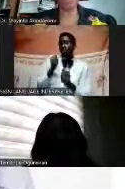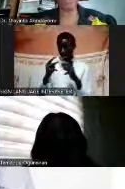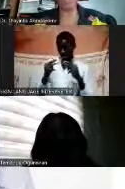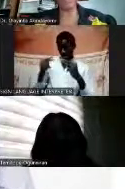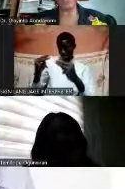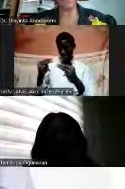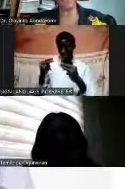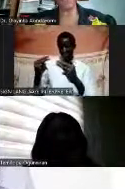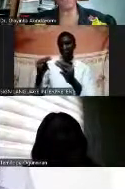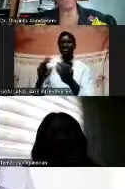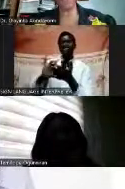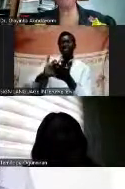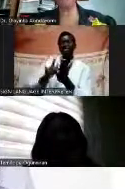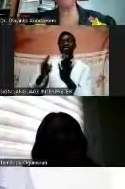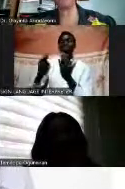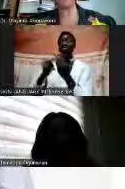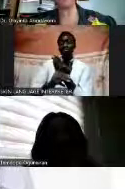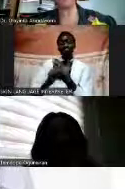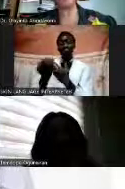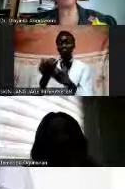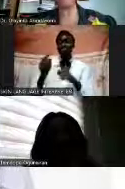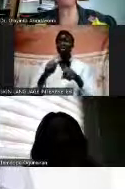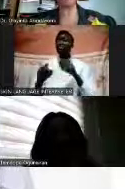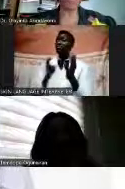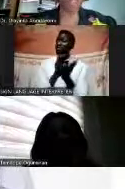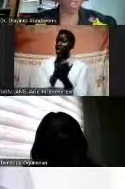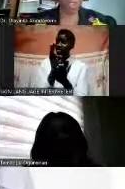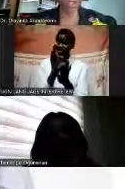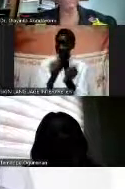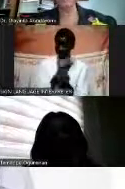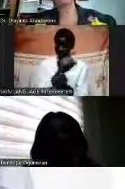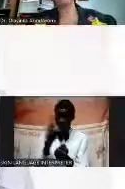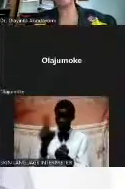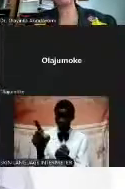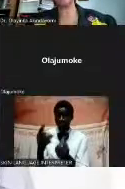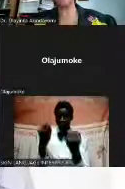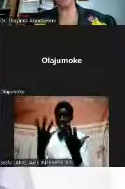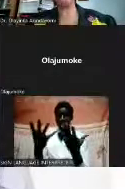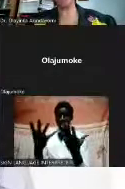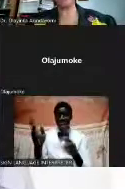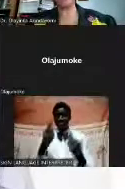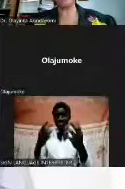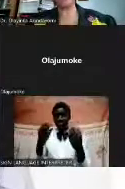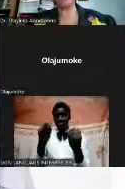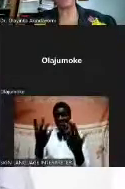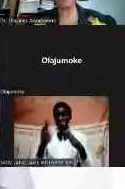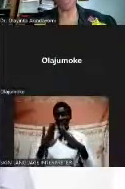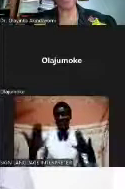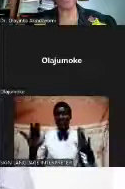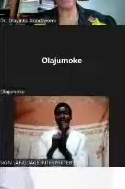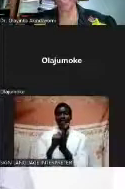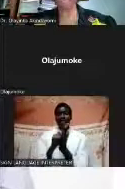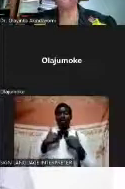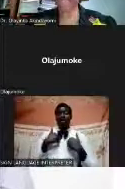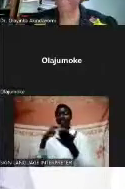But to be honest with you, a lot of people or a lot of children that have learning disabilities,